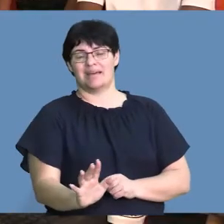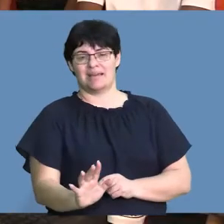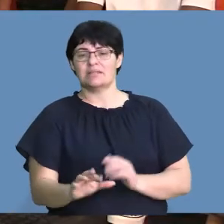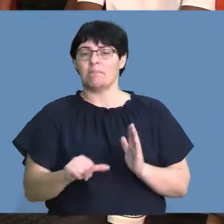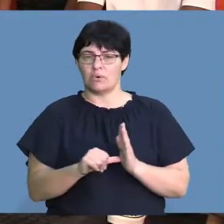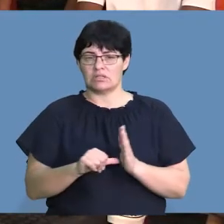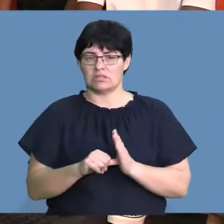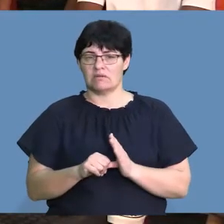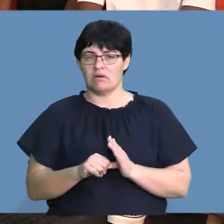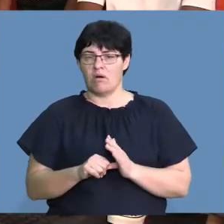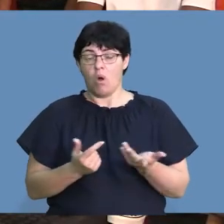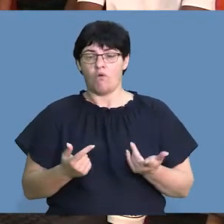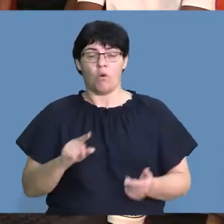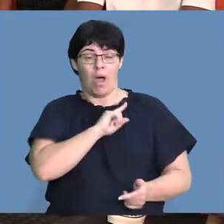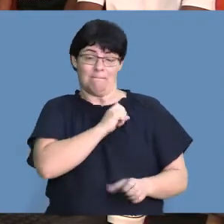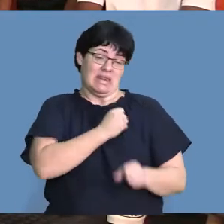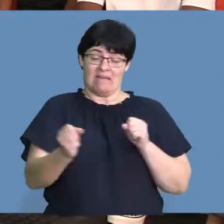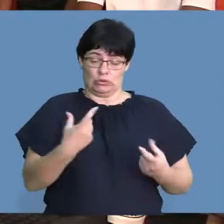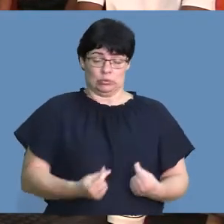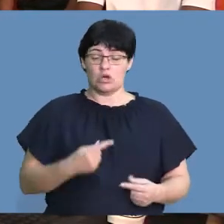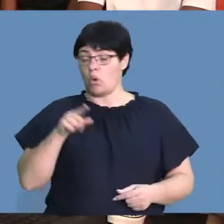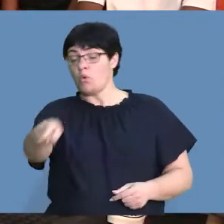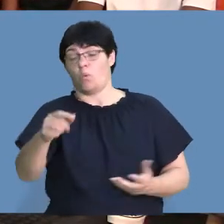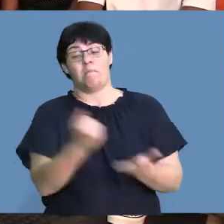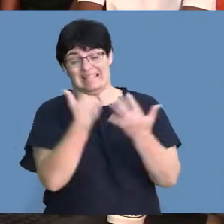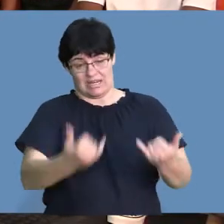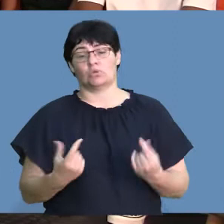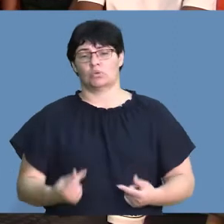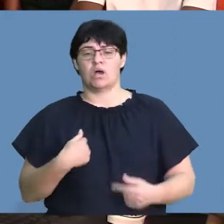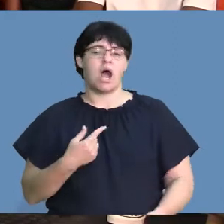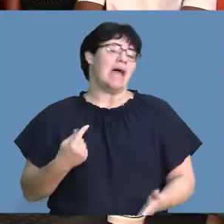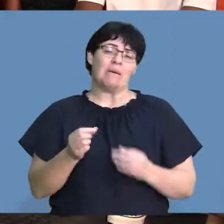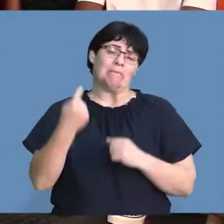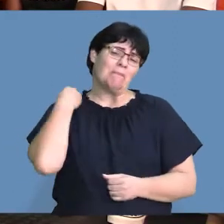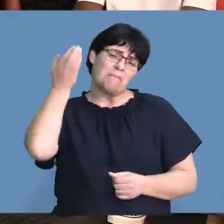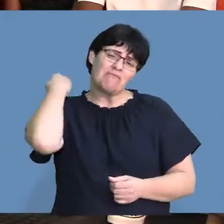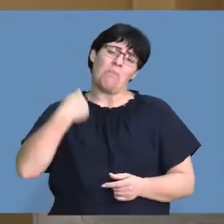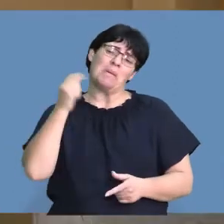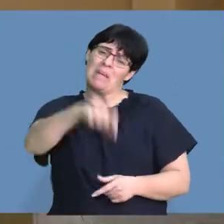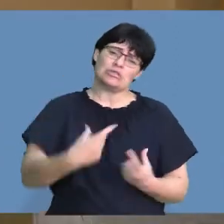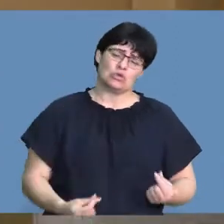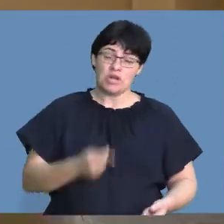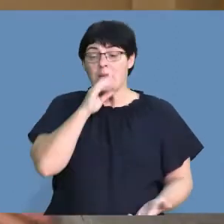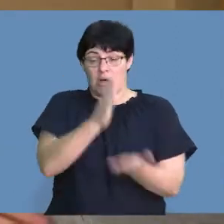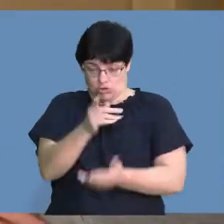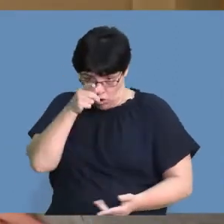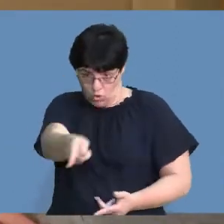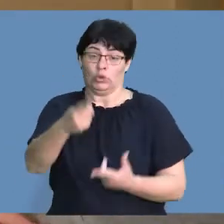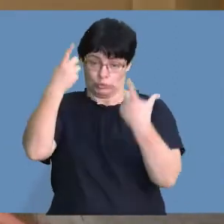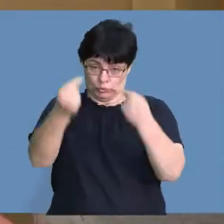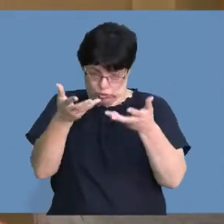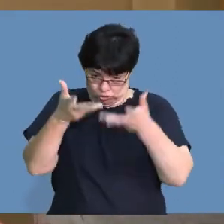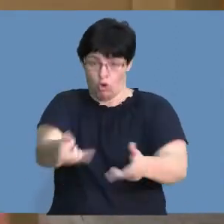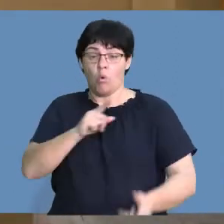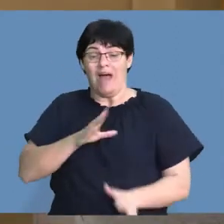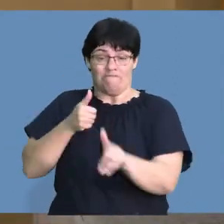very important, or the way we didn't do them. Because sometimes we look at, oh, if only I'd done it this way, so now I'm going to make sure that my child